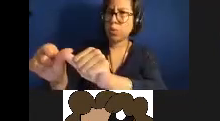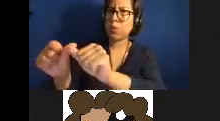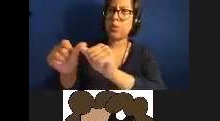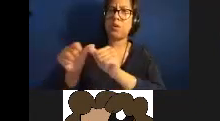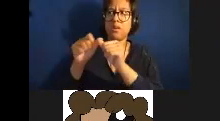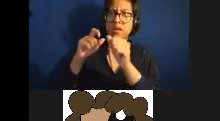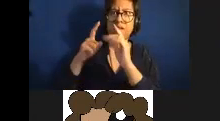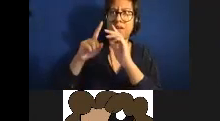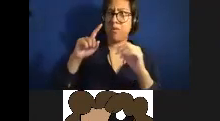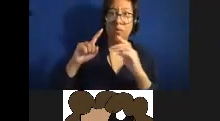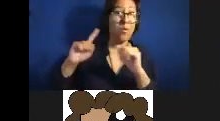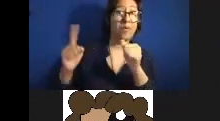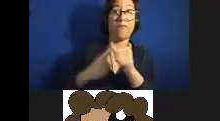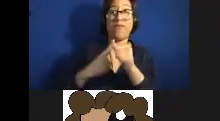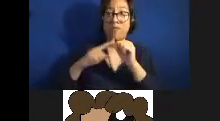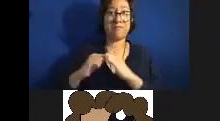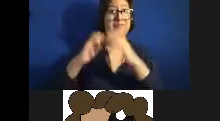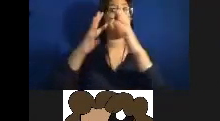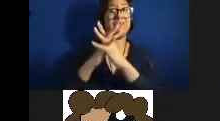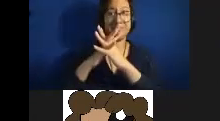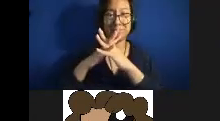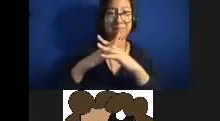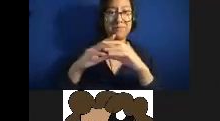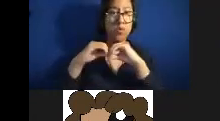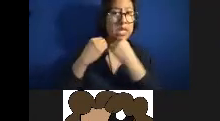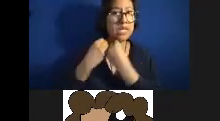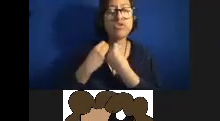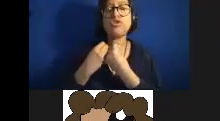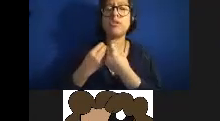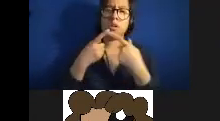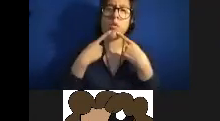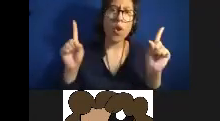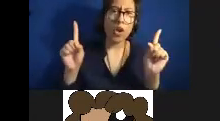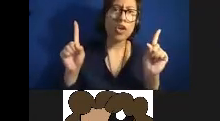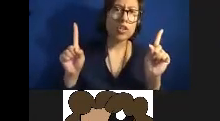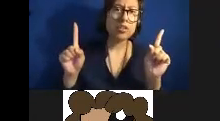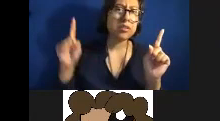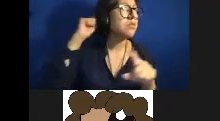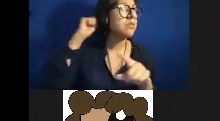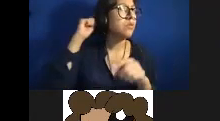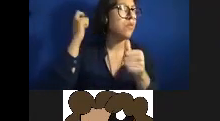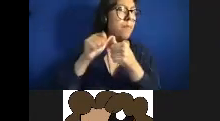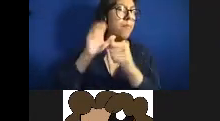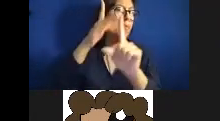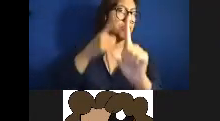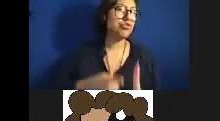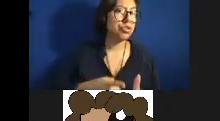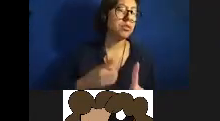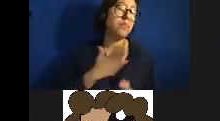from the beginning intact, I think that it works. That's just my personal opinion.